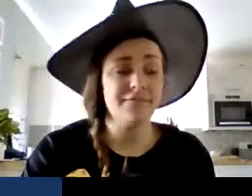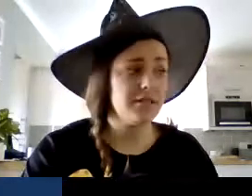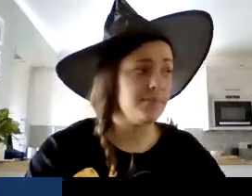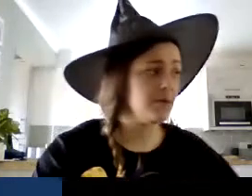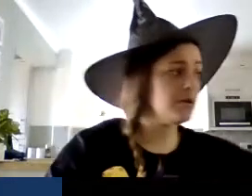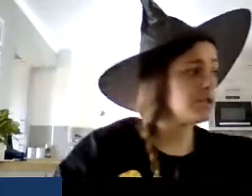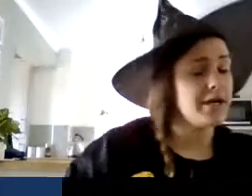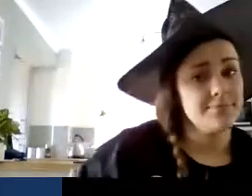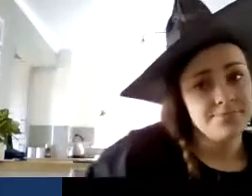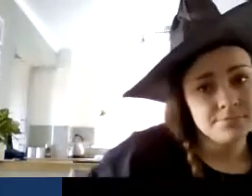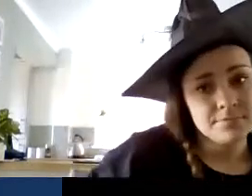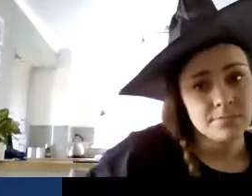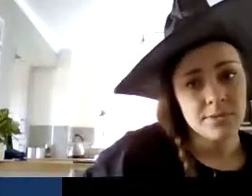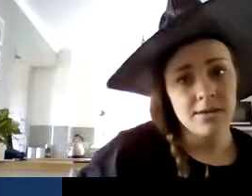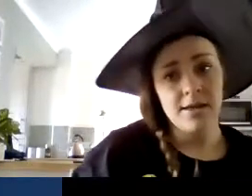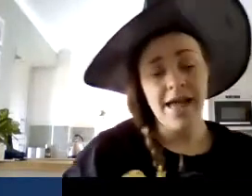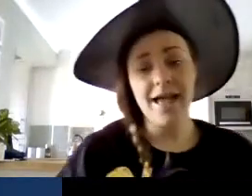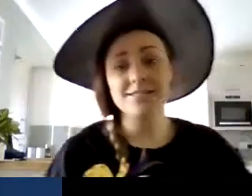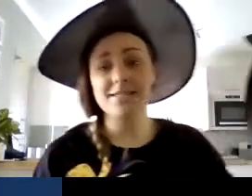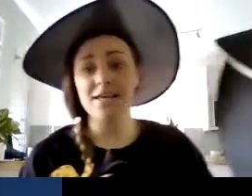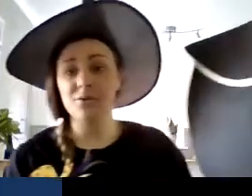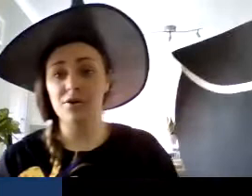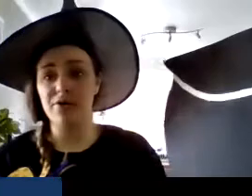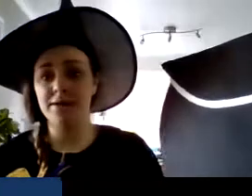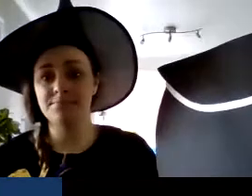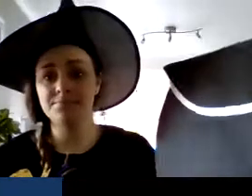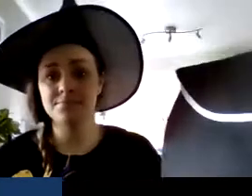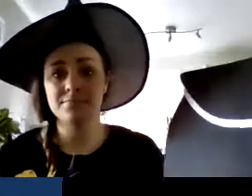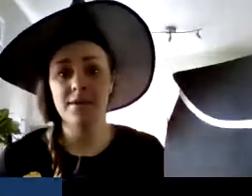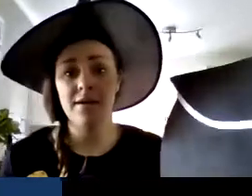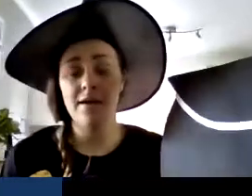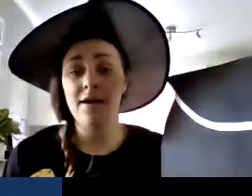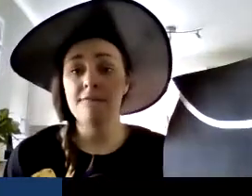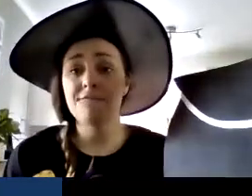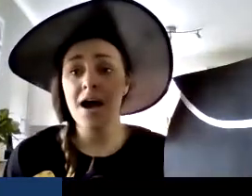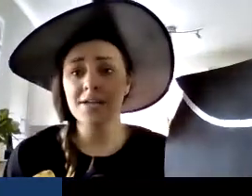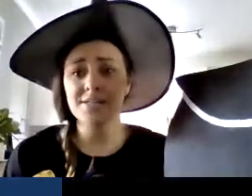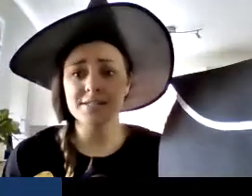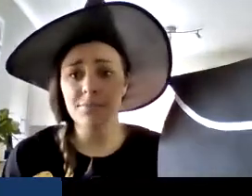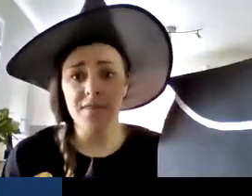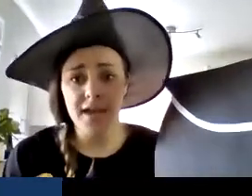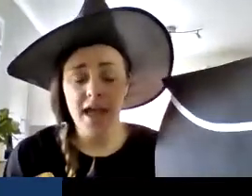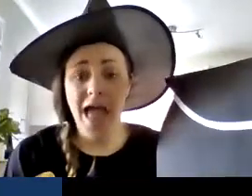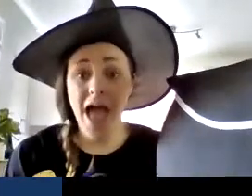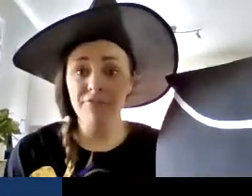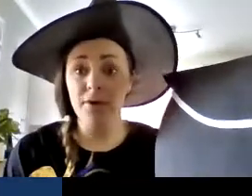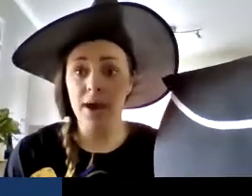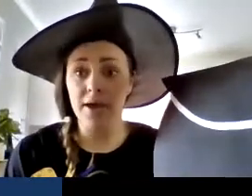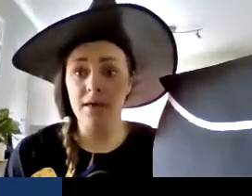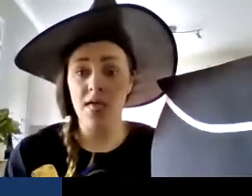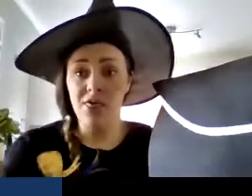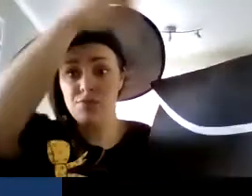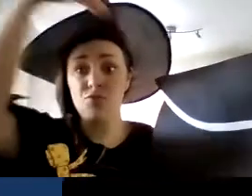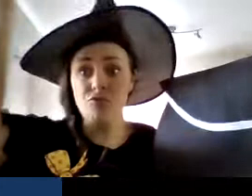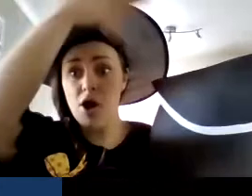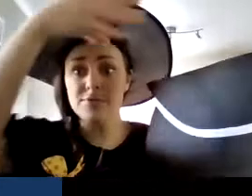Then she filled up her cauldron and said with a grin, "Find something,